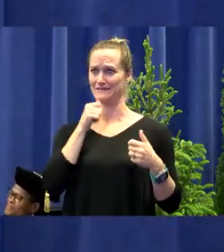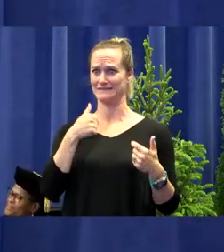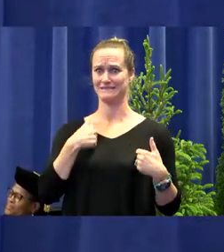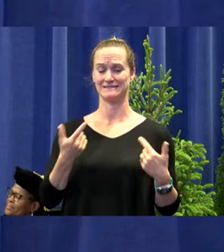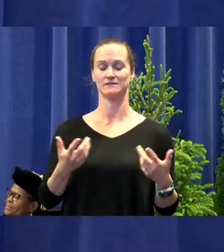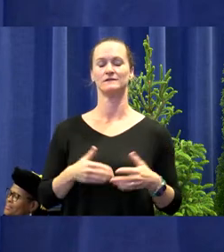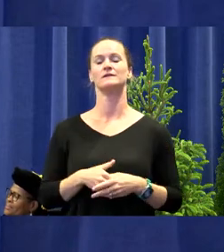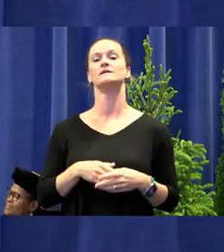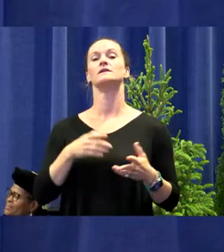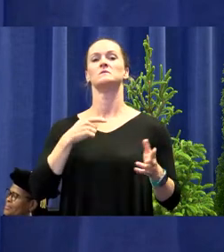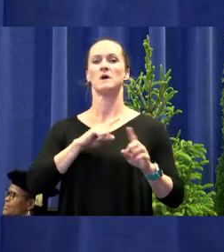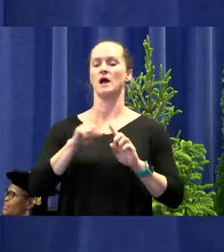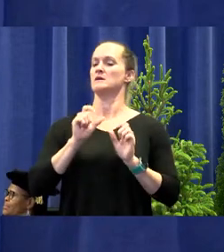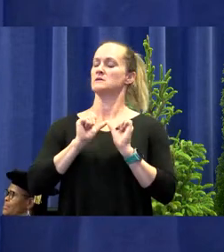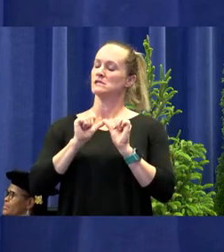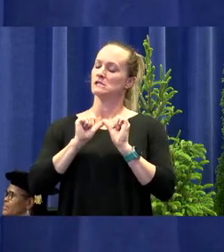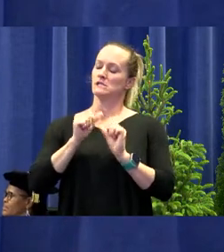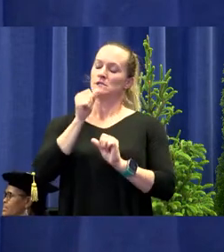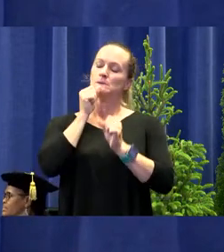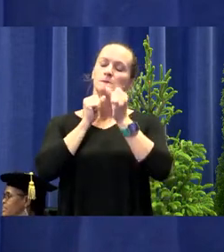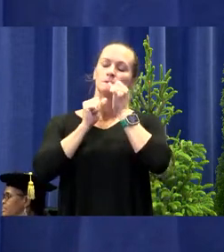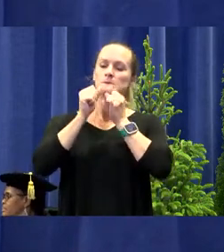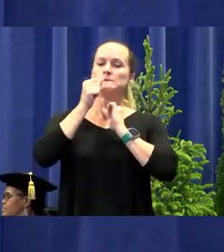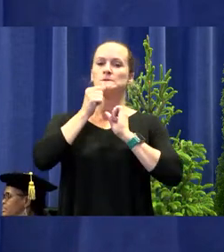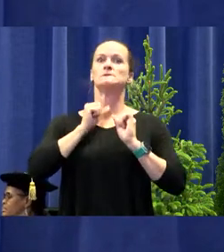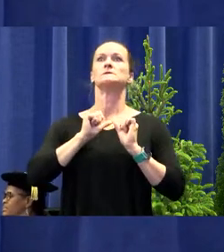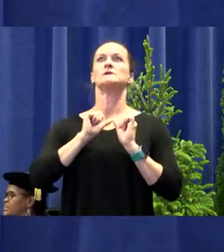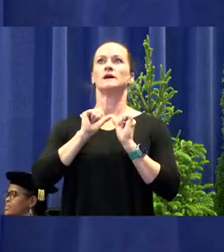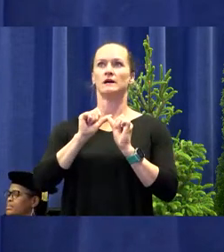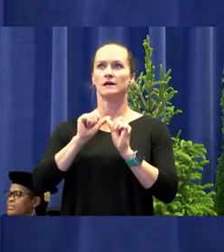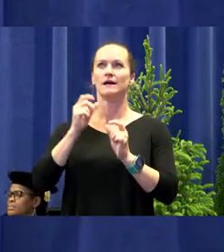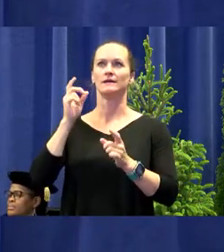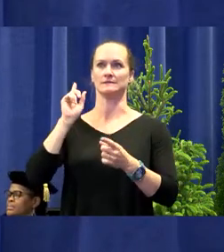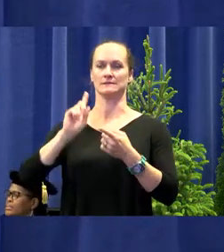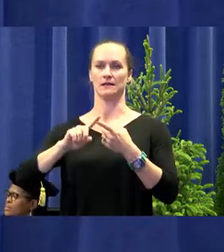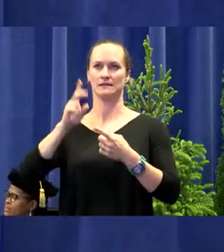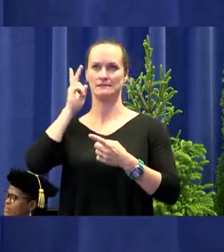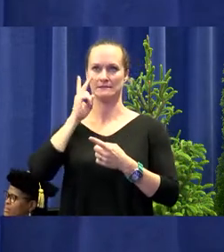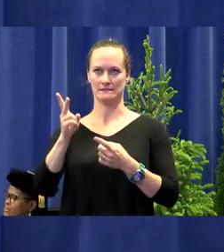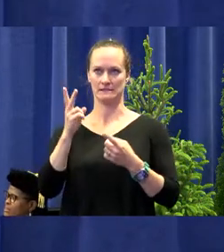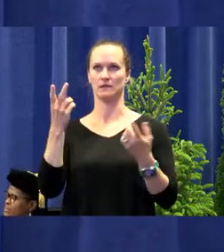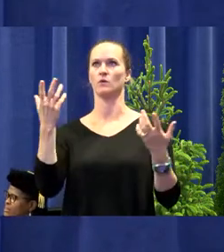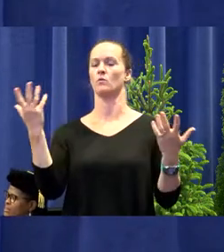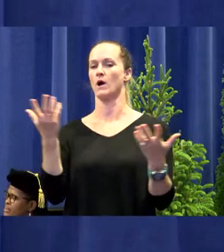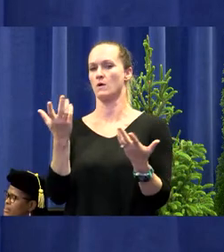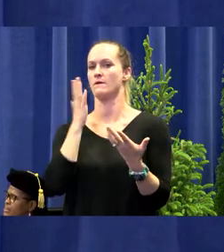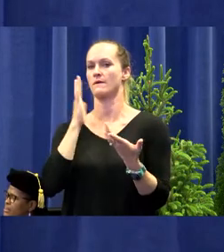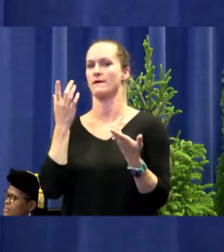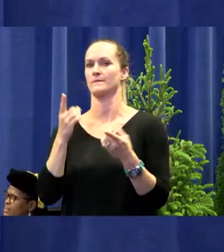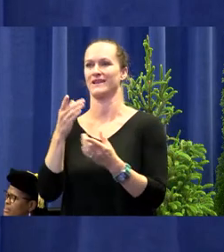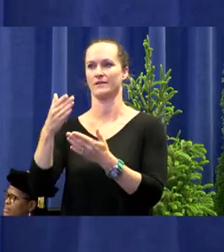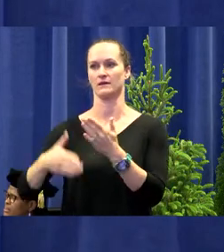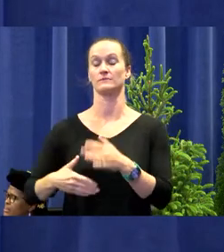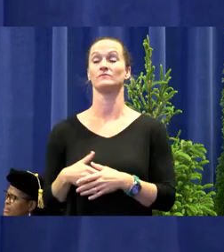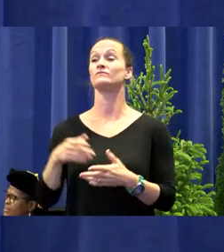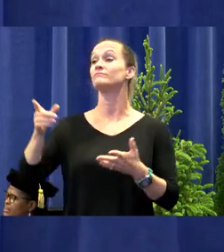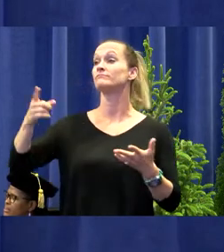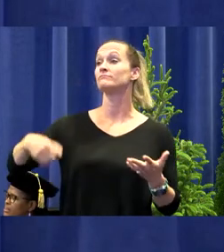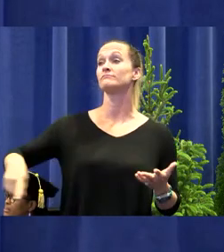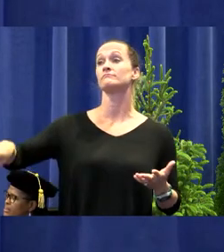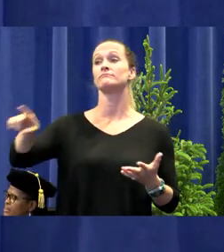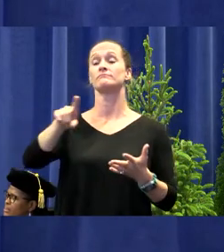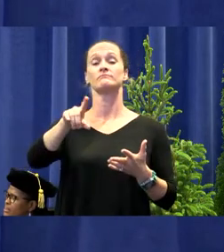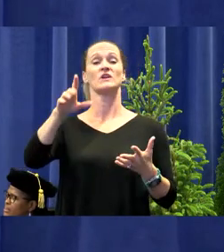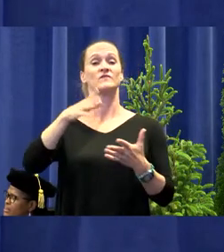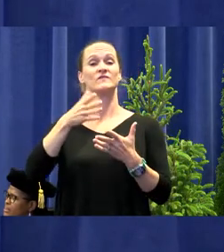myself to see the growth that was waiting for me on the other side. As we all reach the end of our time here at Western, I